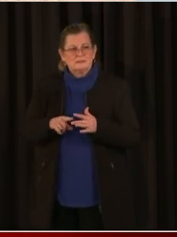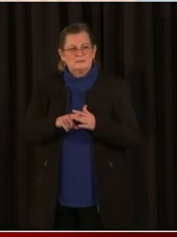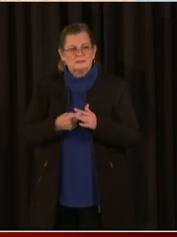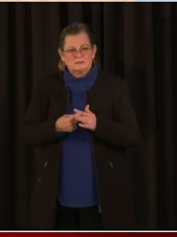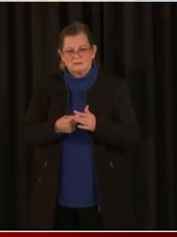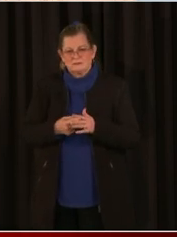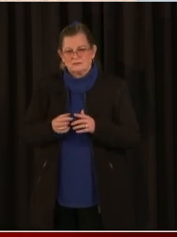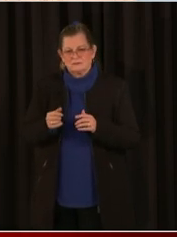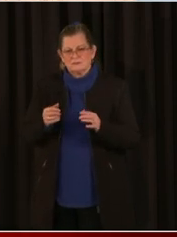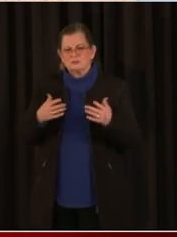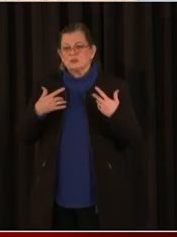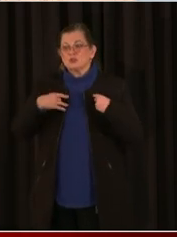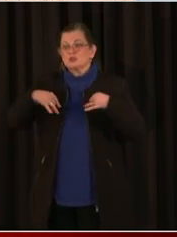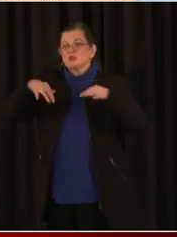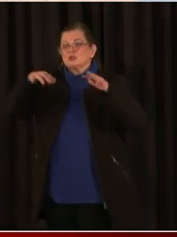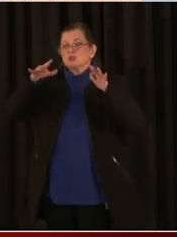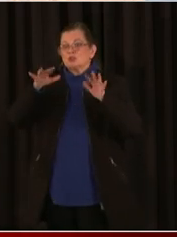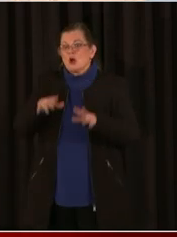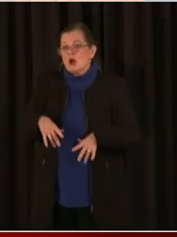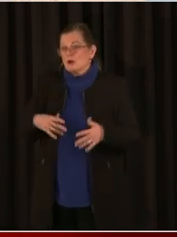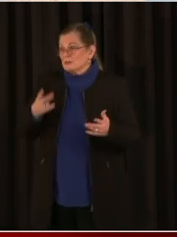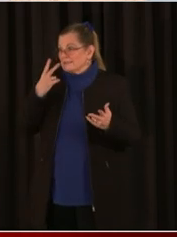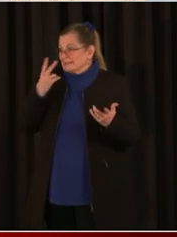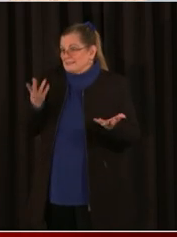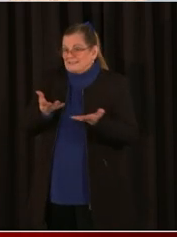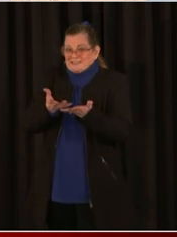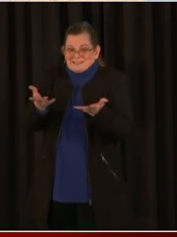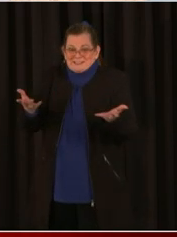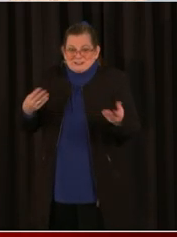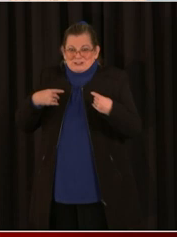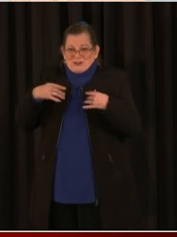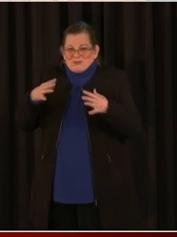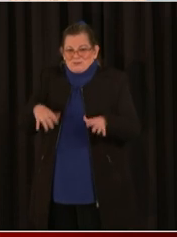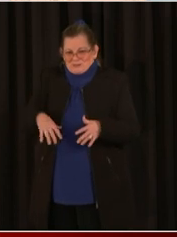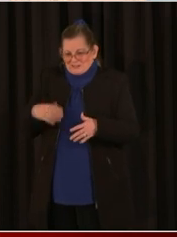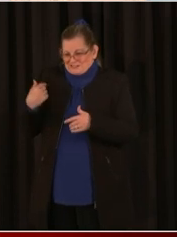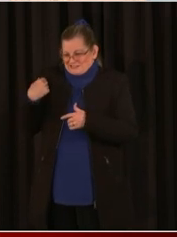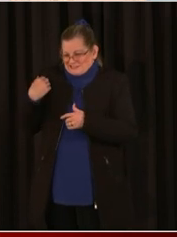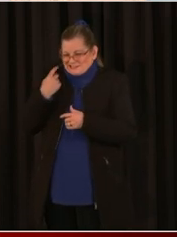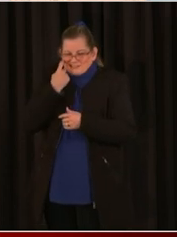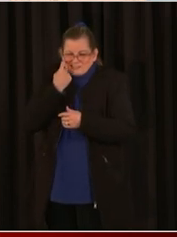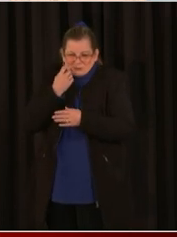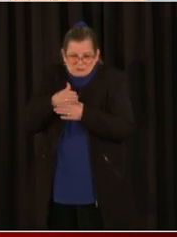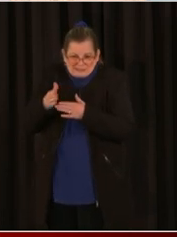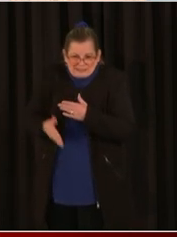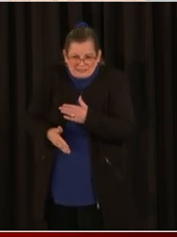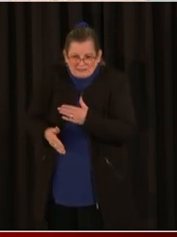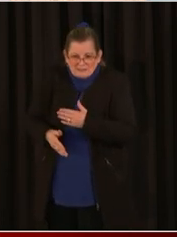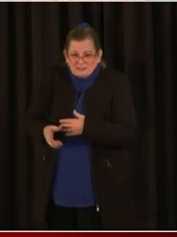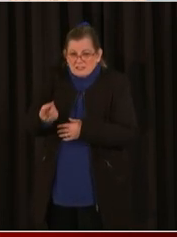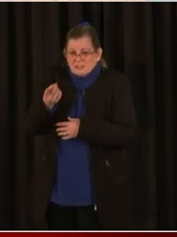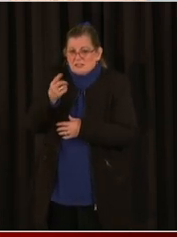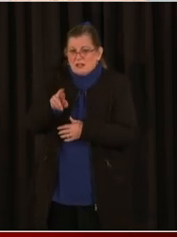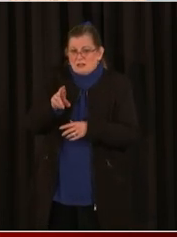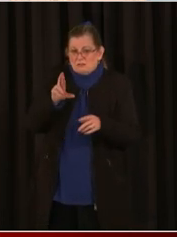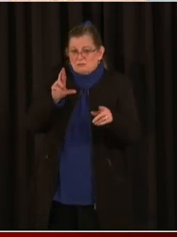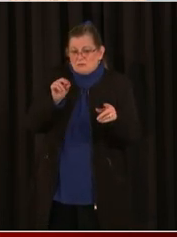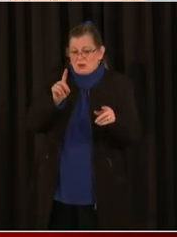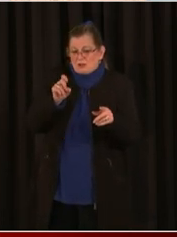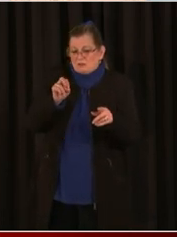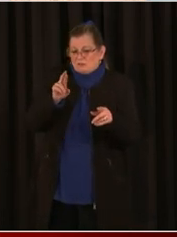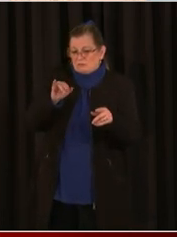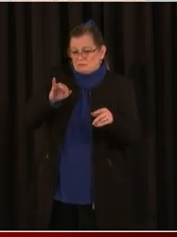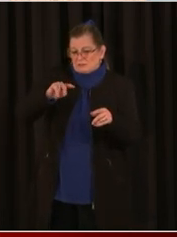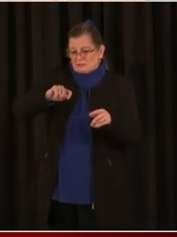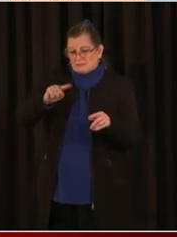Let's start with snow. It snowed over the weekend, and Chris Rodriguez and